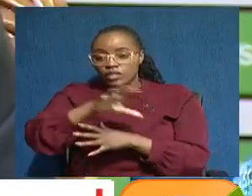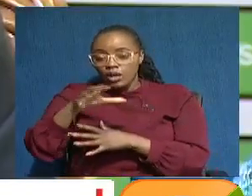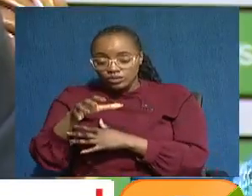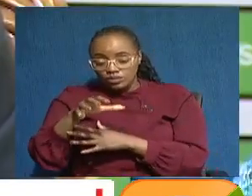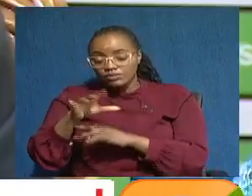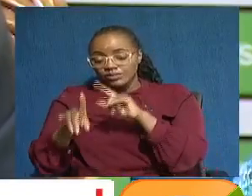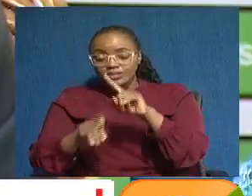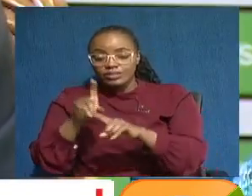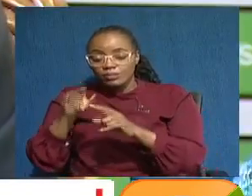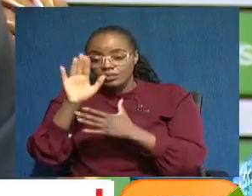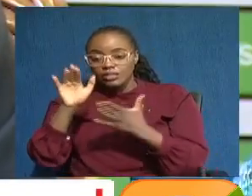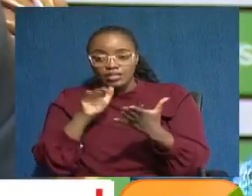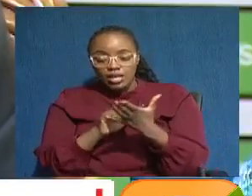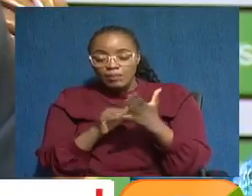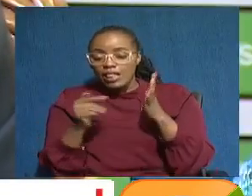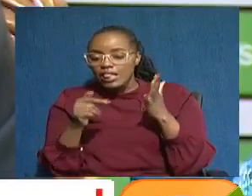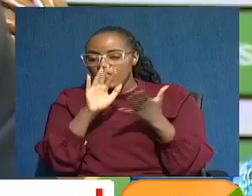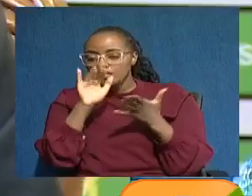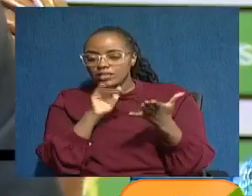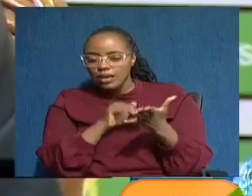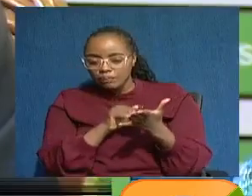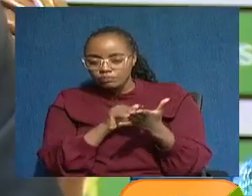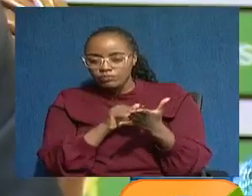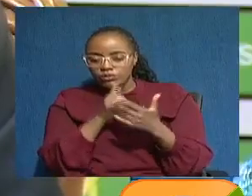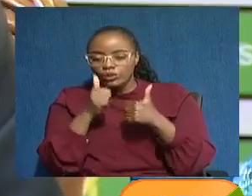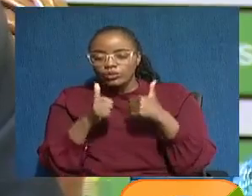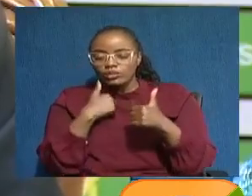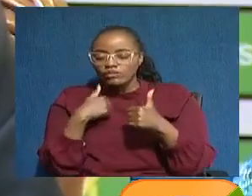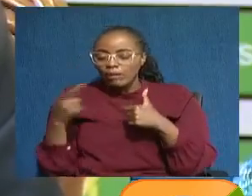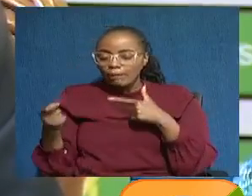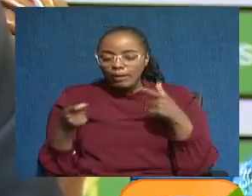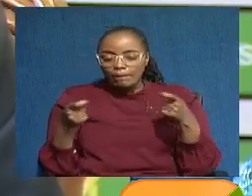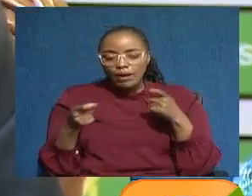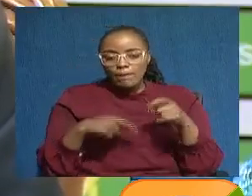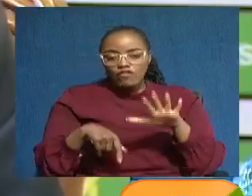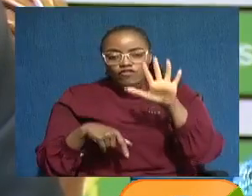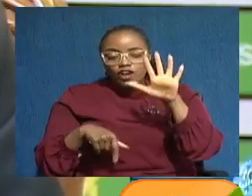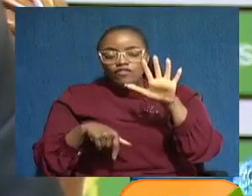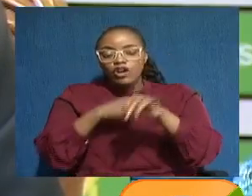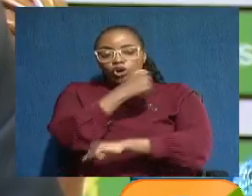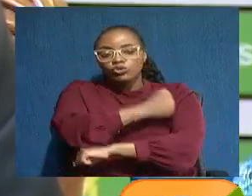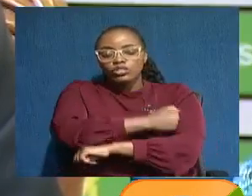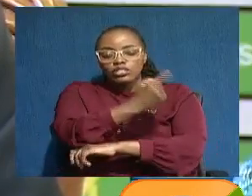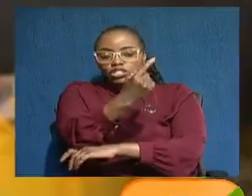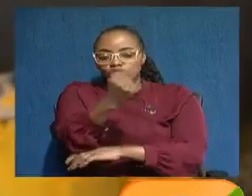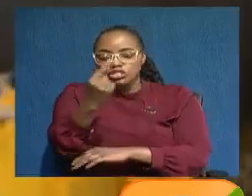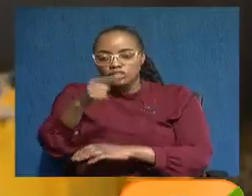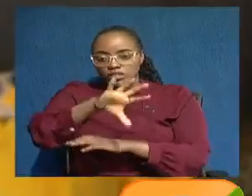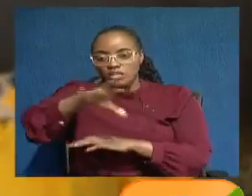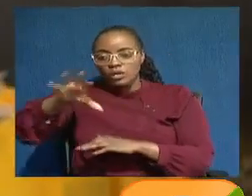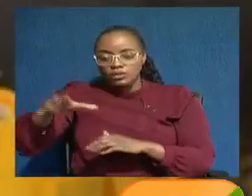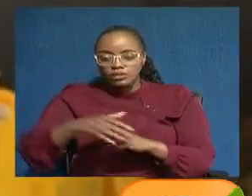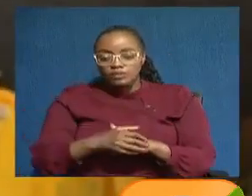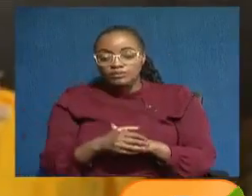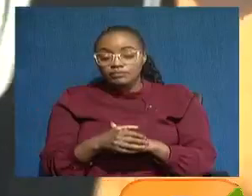hubs, and these hubs have drawn 5 schools from every county. The